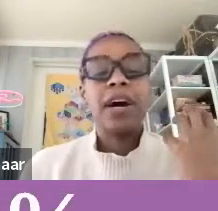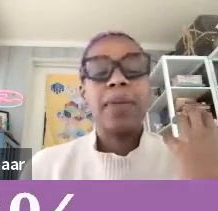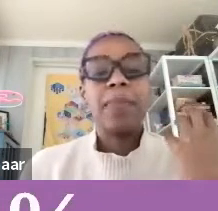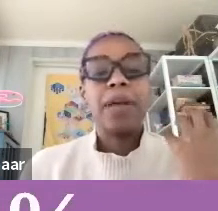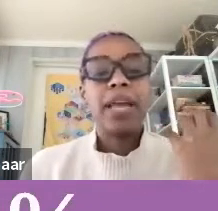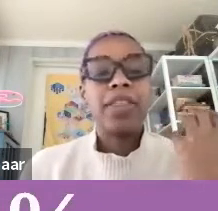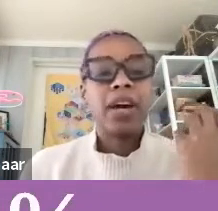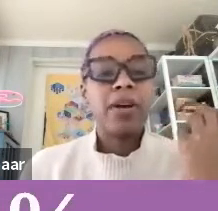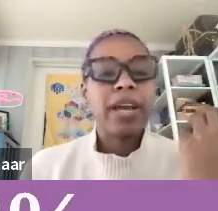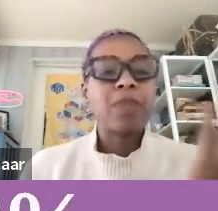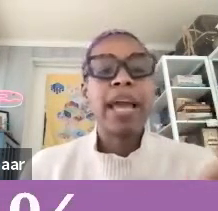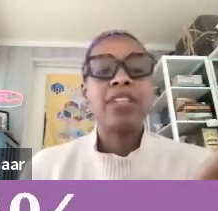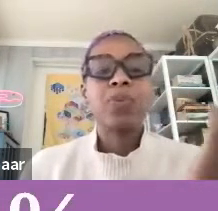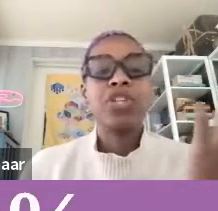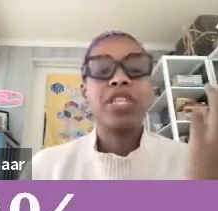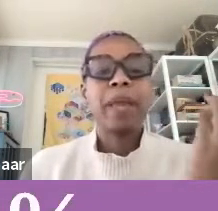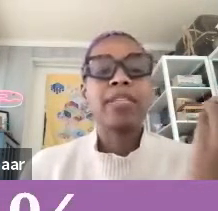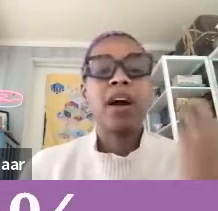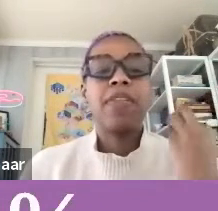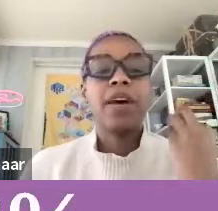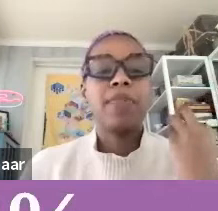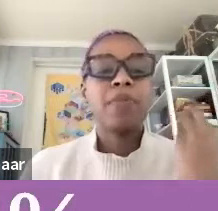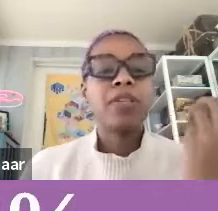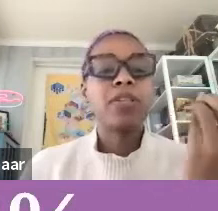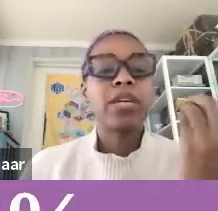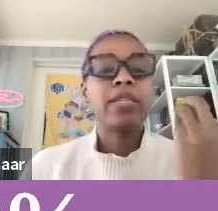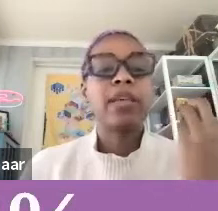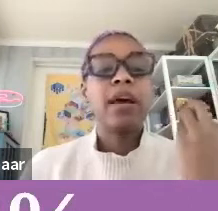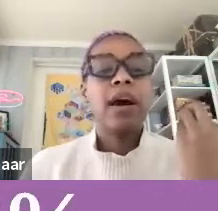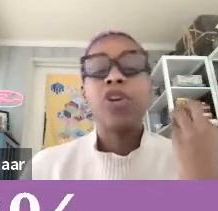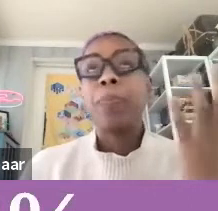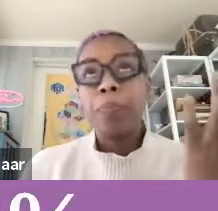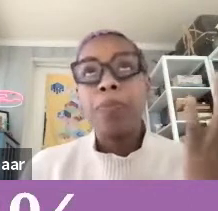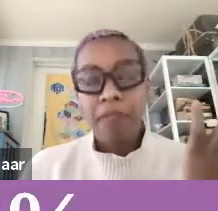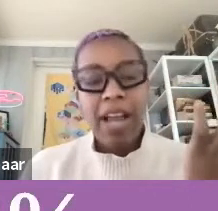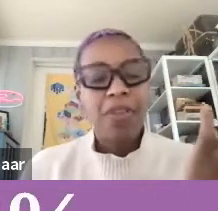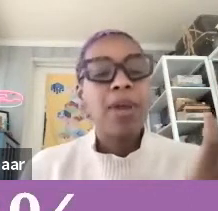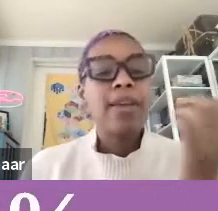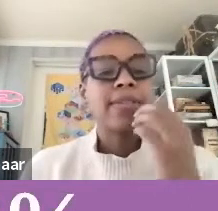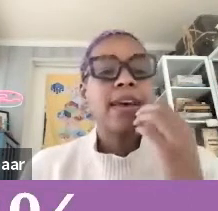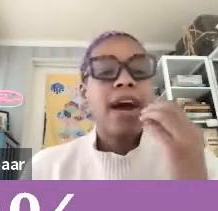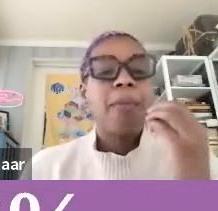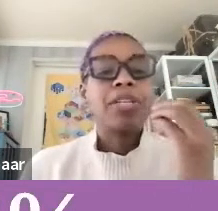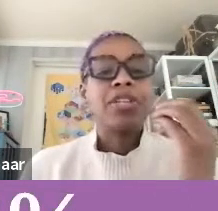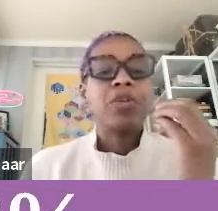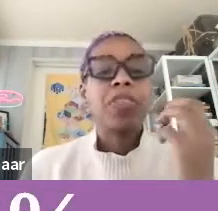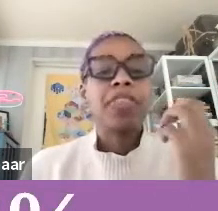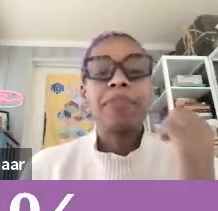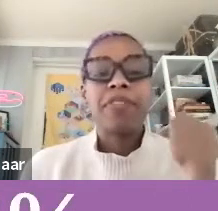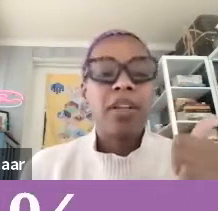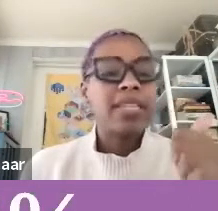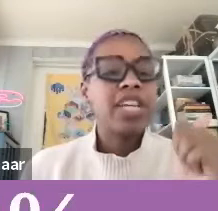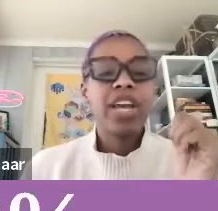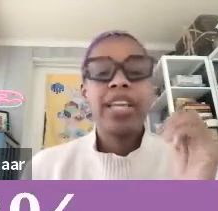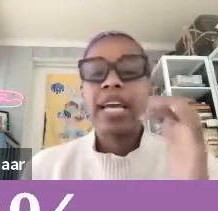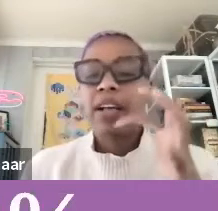of the Expanse, which is based on the book series or the Leviathan Weeks, which deals with themes